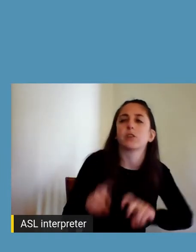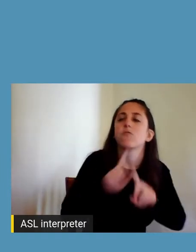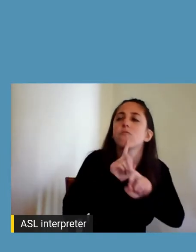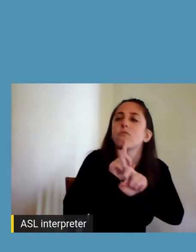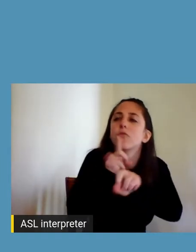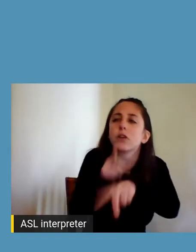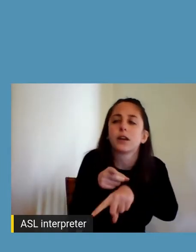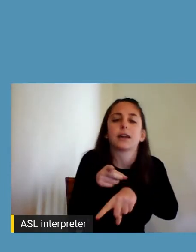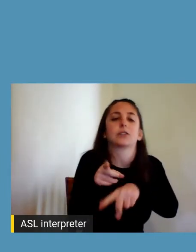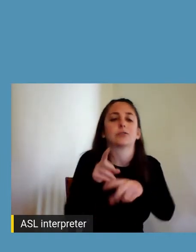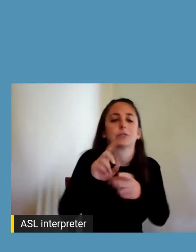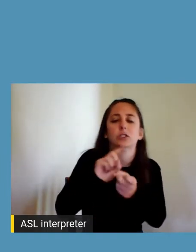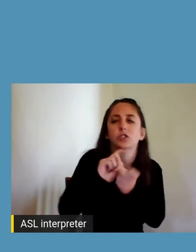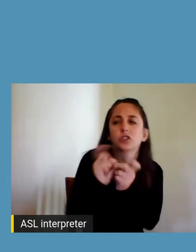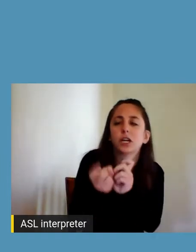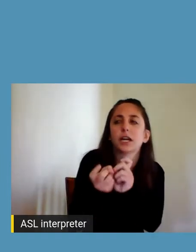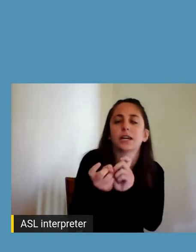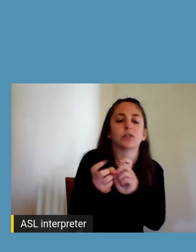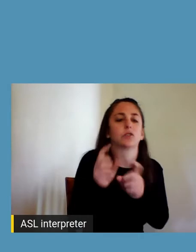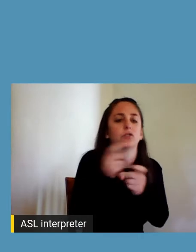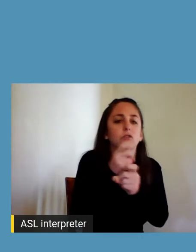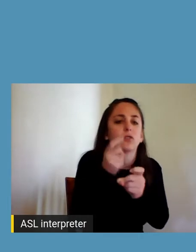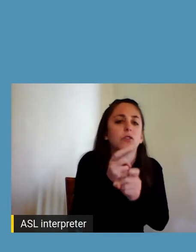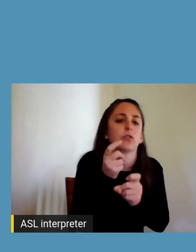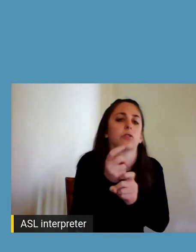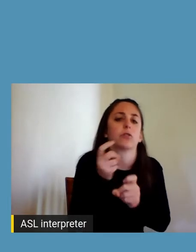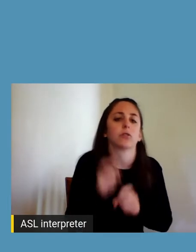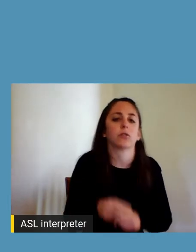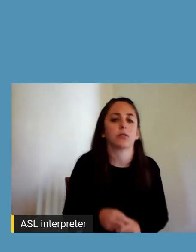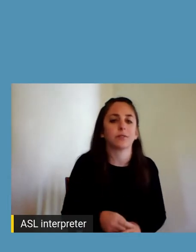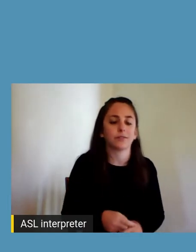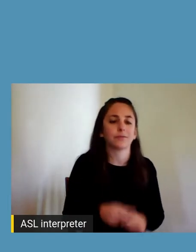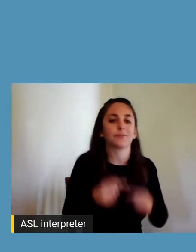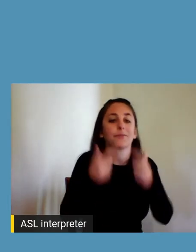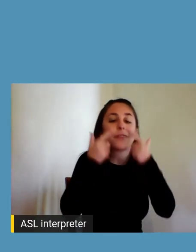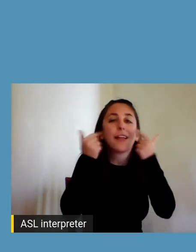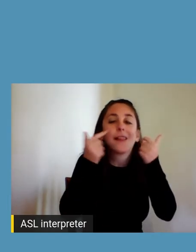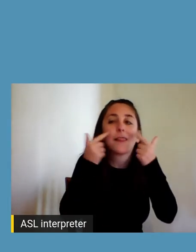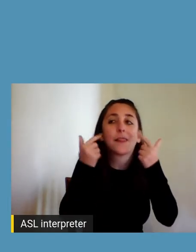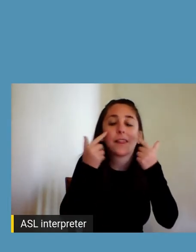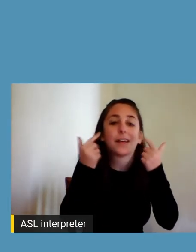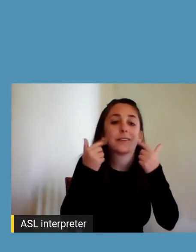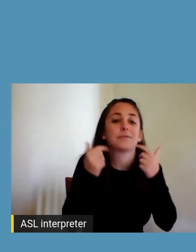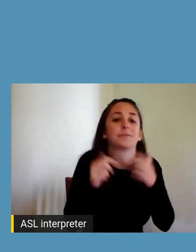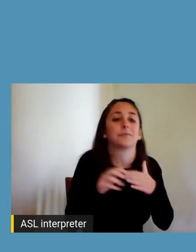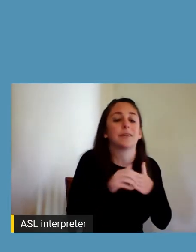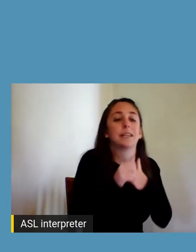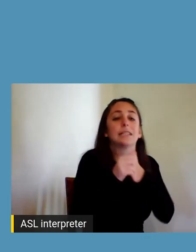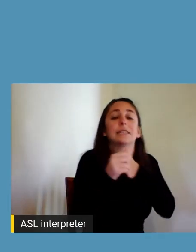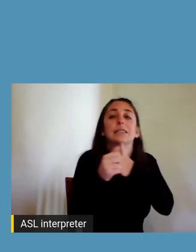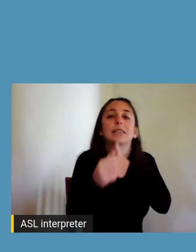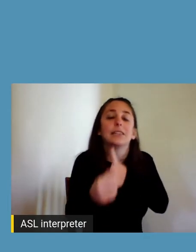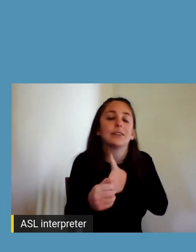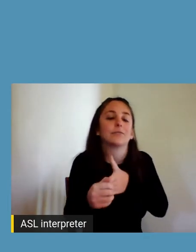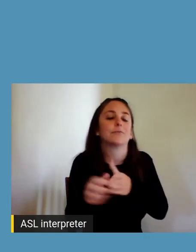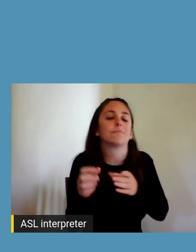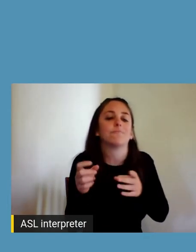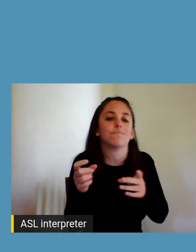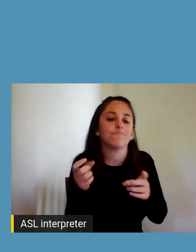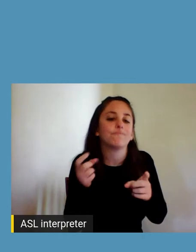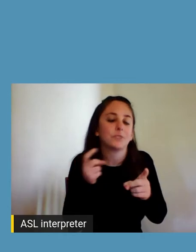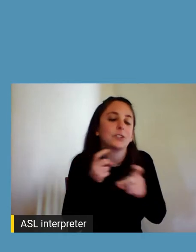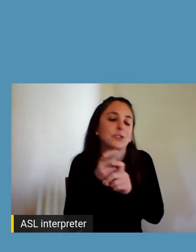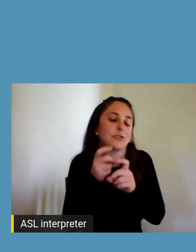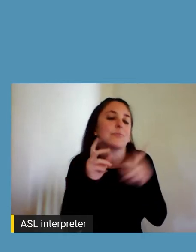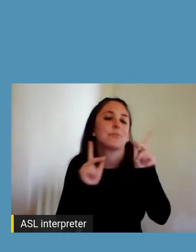stick. But really, the laughter is guiding me to my true North Star for telling jokes altogether. The hope that people think